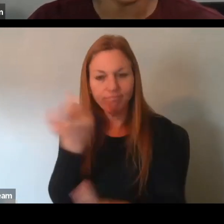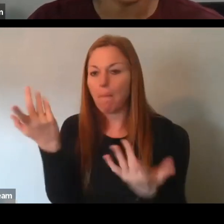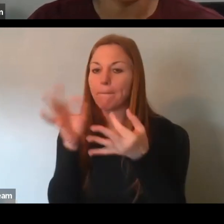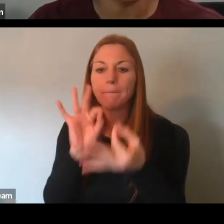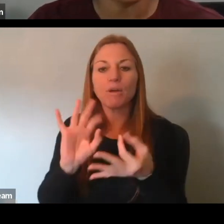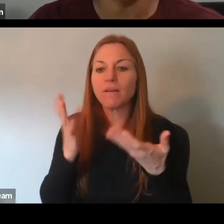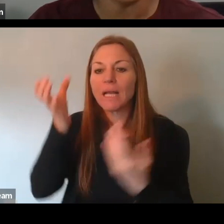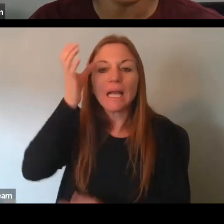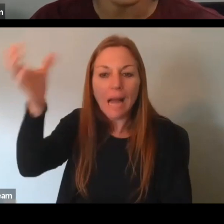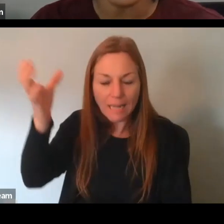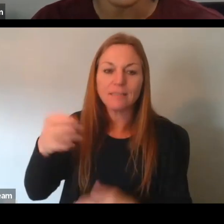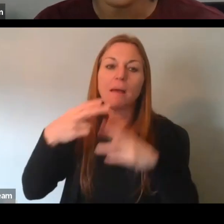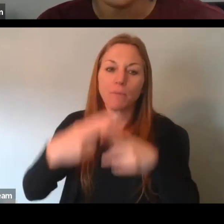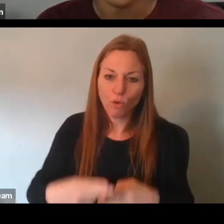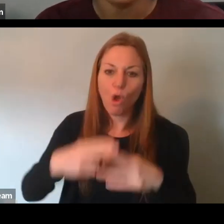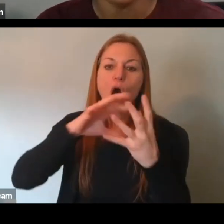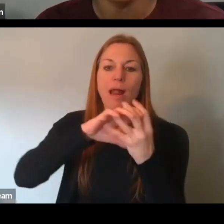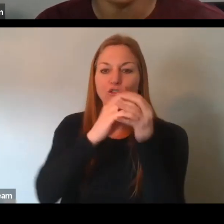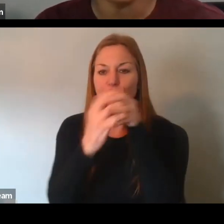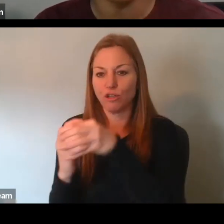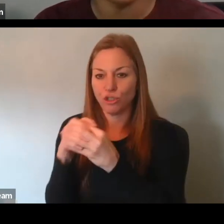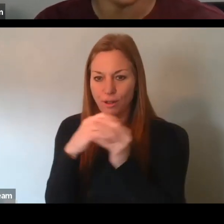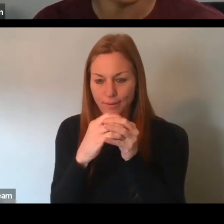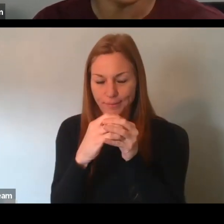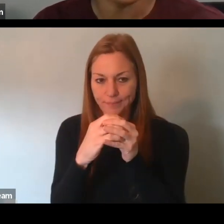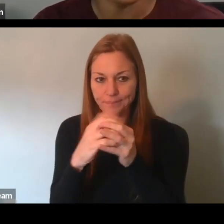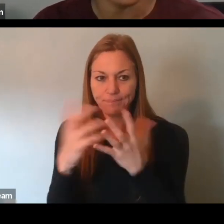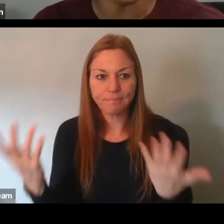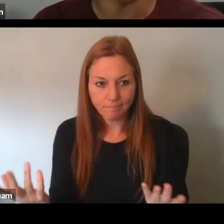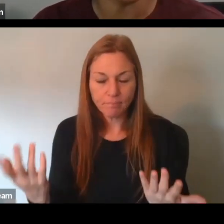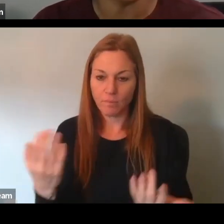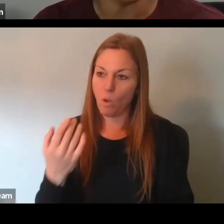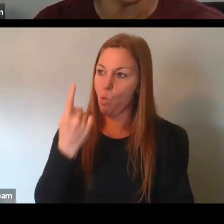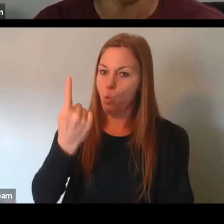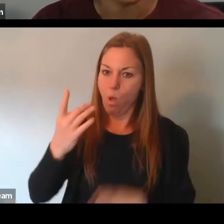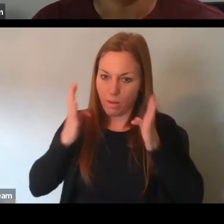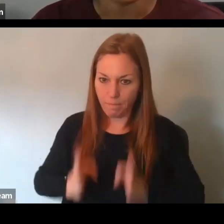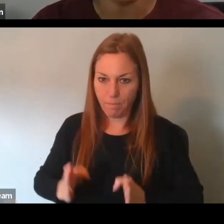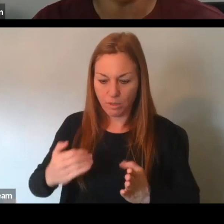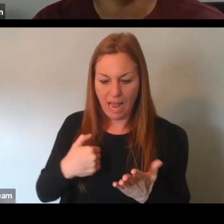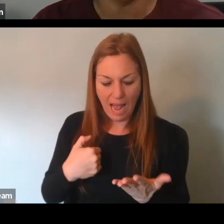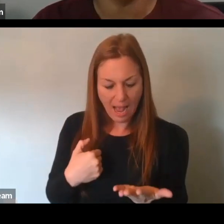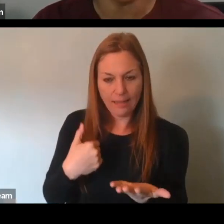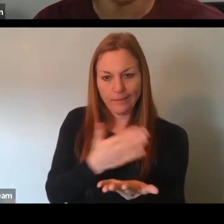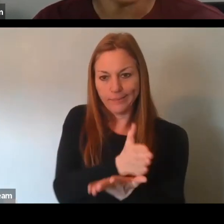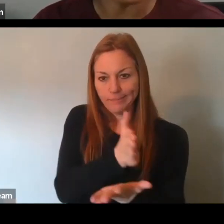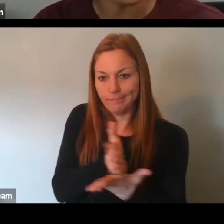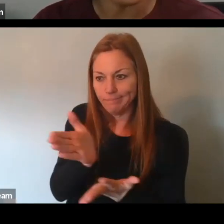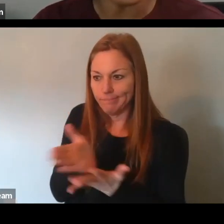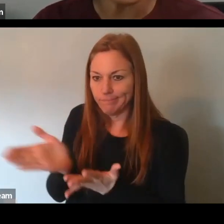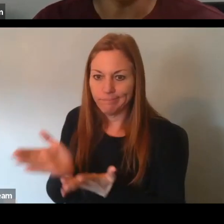person, that can present a unique context and unique challenges and